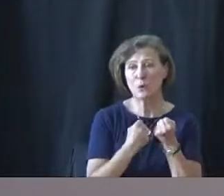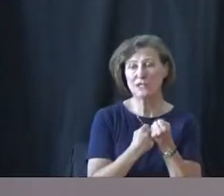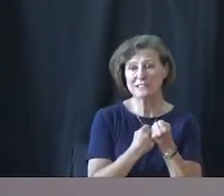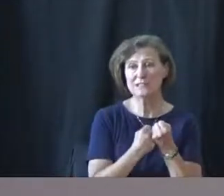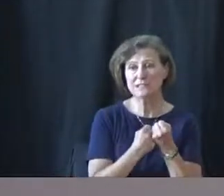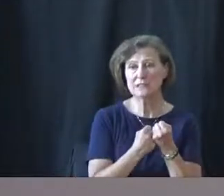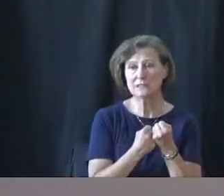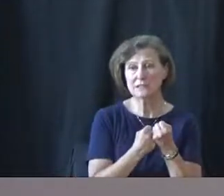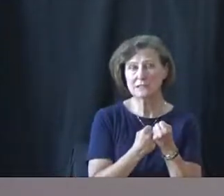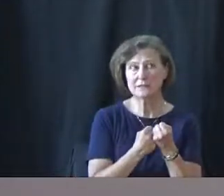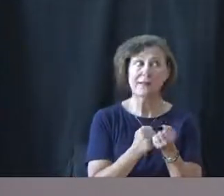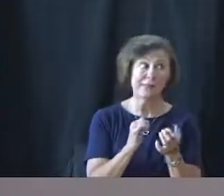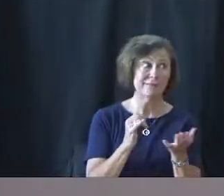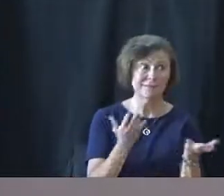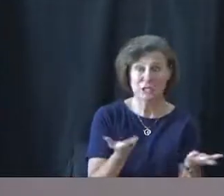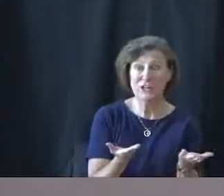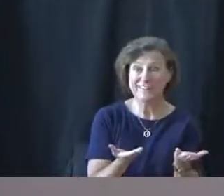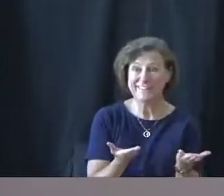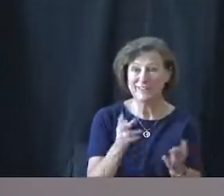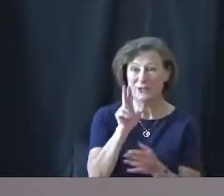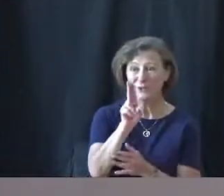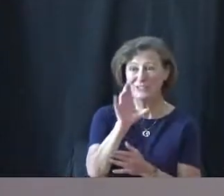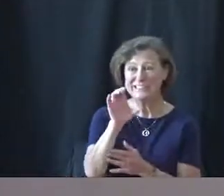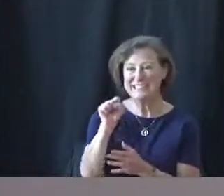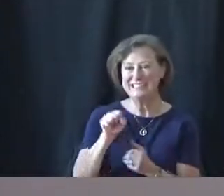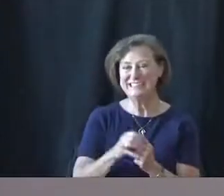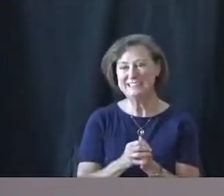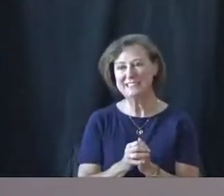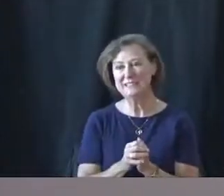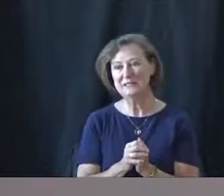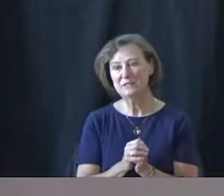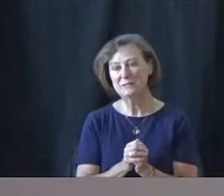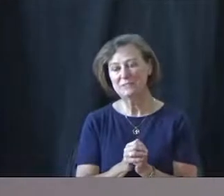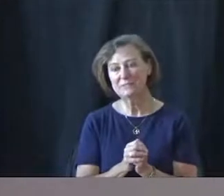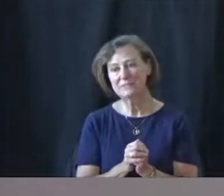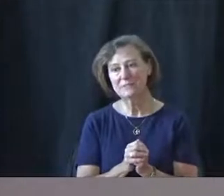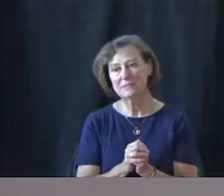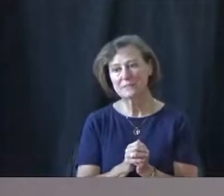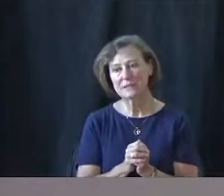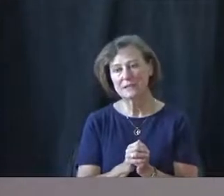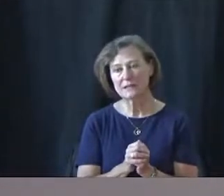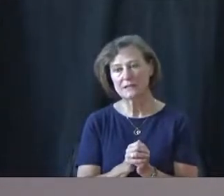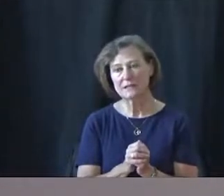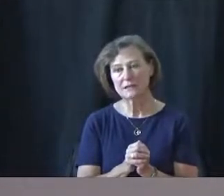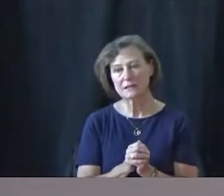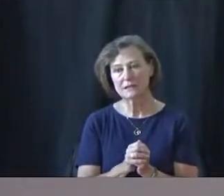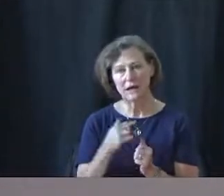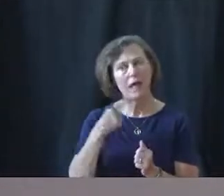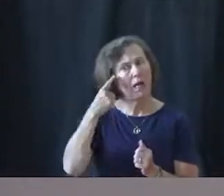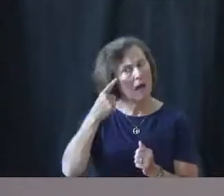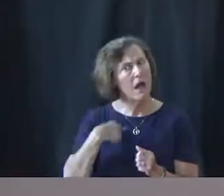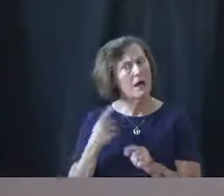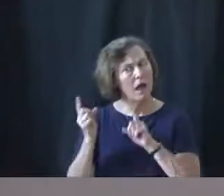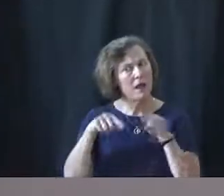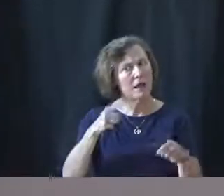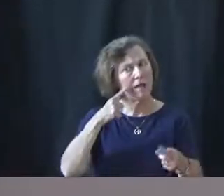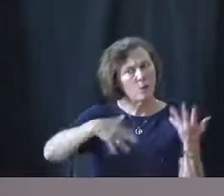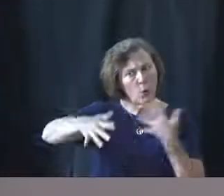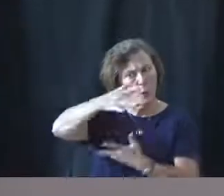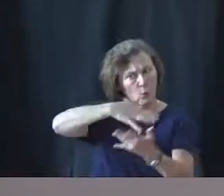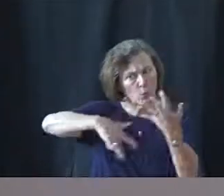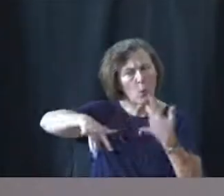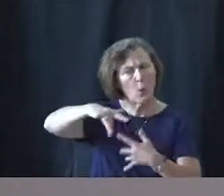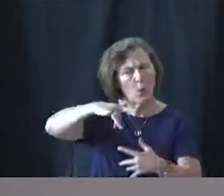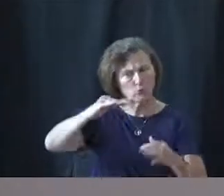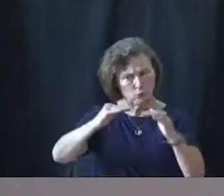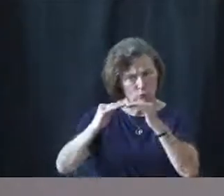In my case, it was here, UUCS. I thought I had come for social justice reasons, and although, of course, those